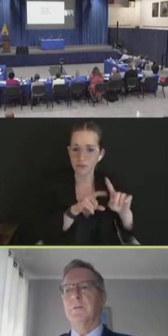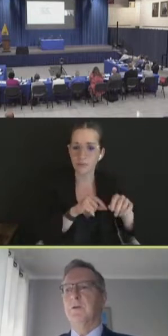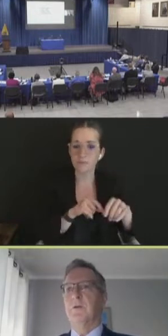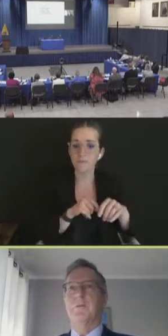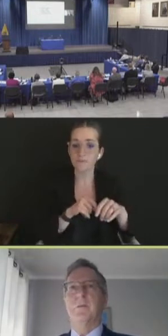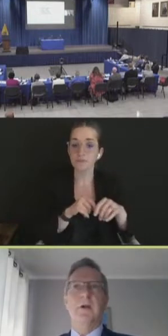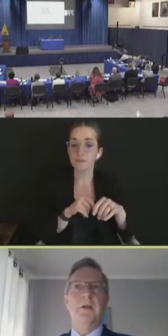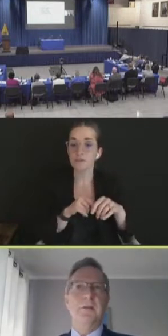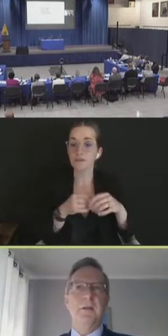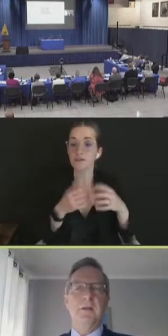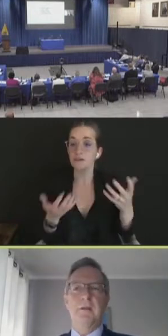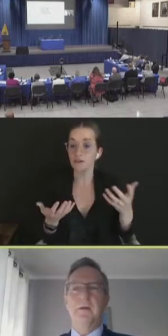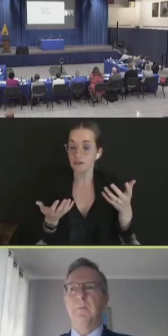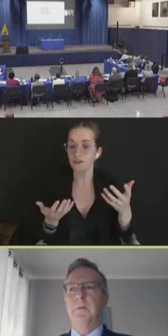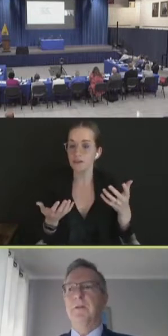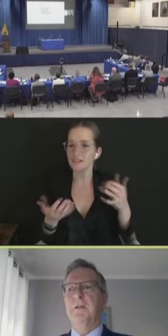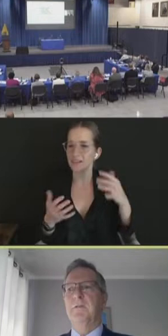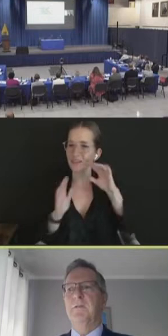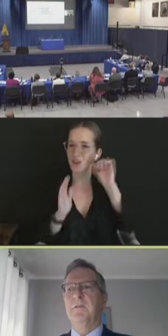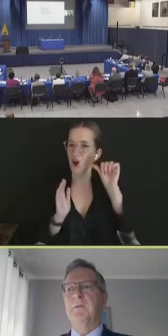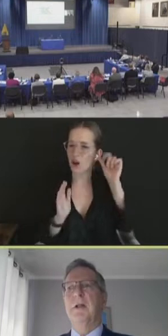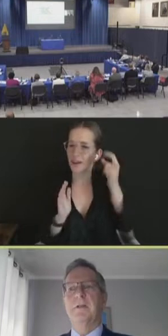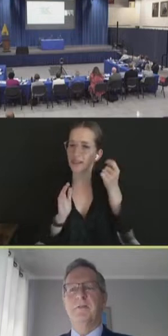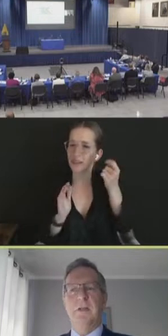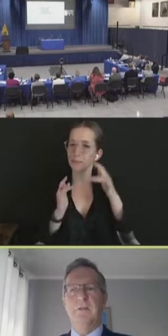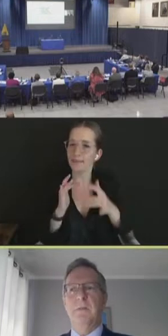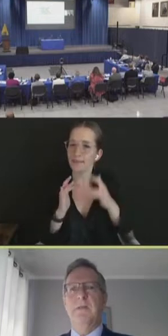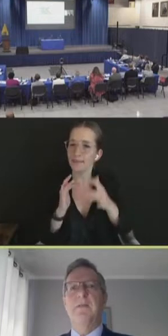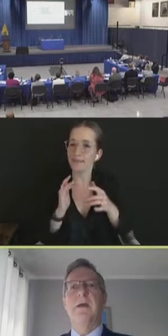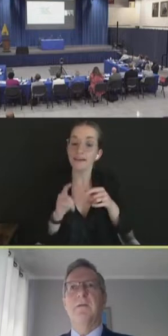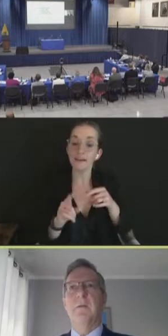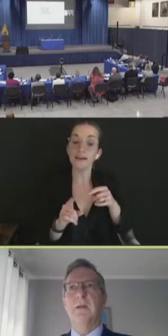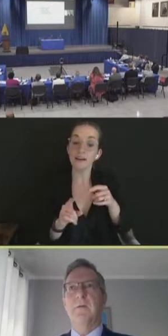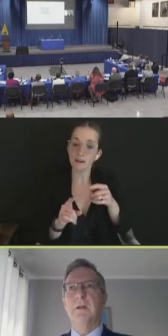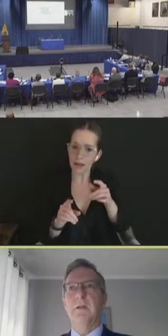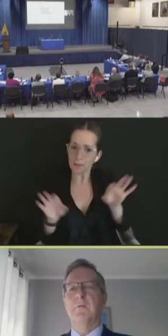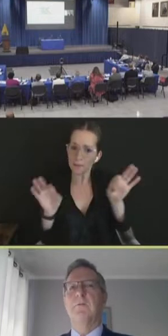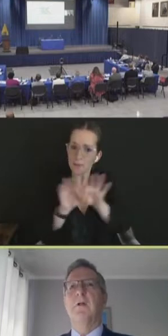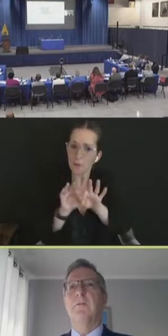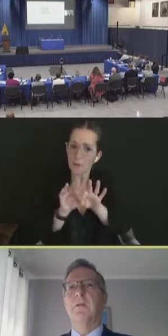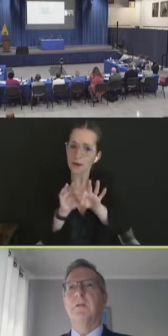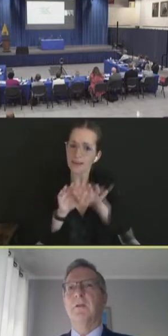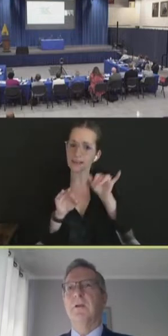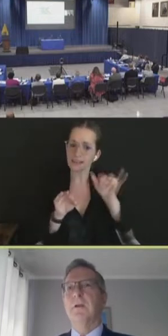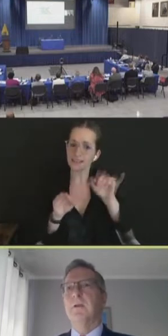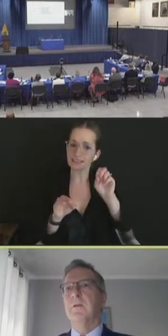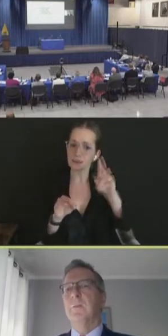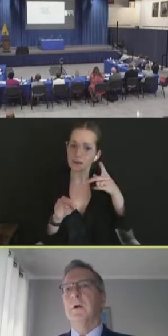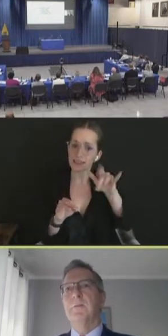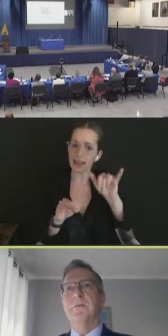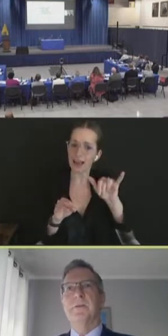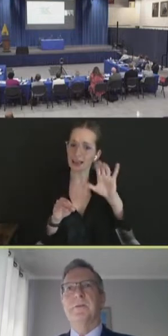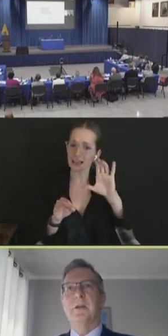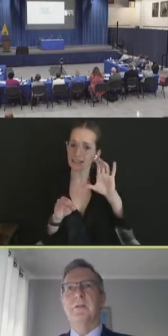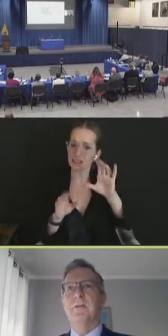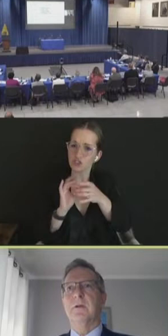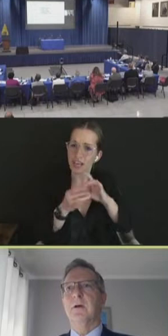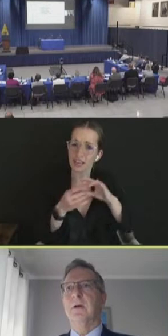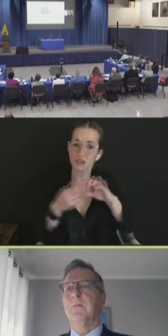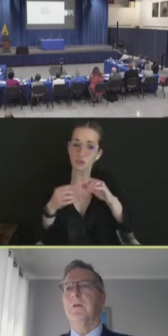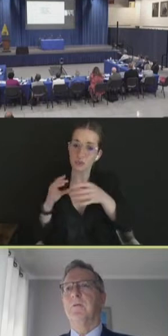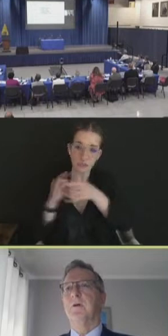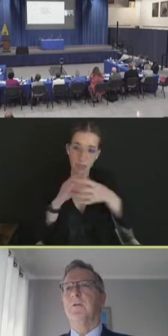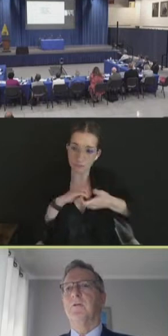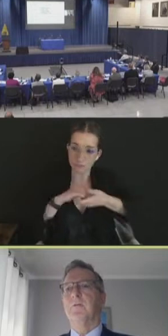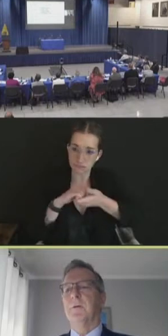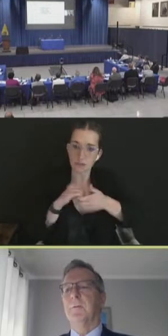few concerns regarding the ability of the supply chain to meet that. But I think we've all seen the remarkable success